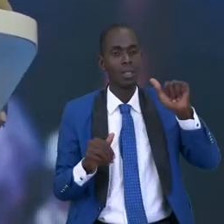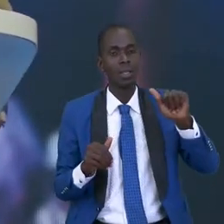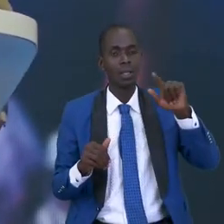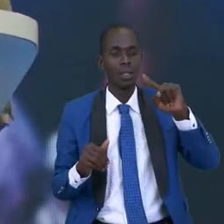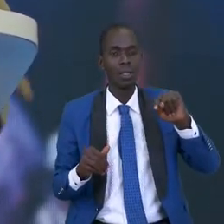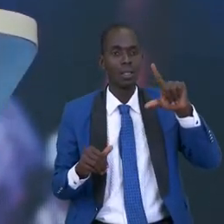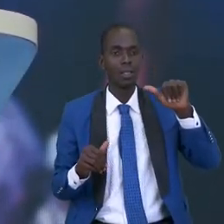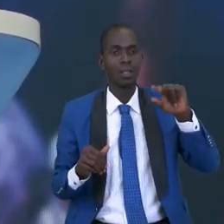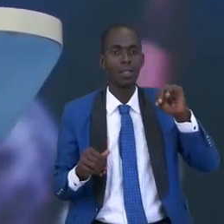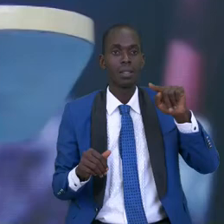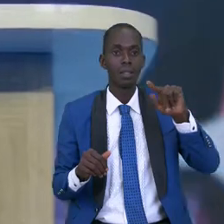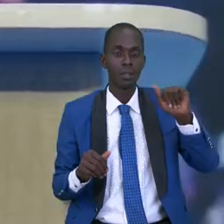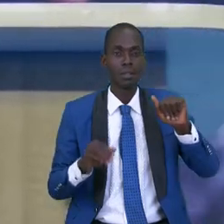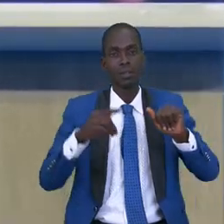Georgia,